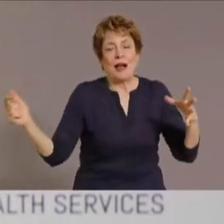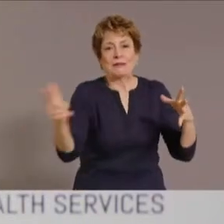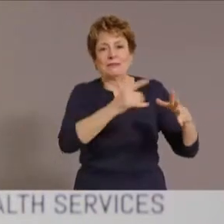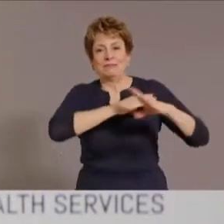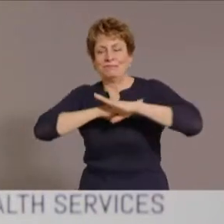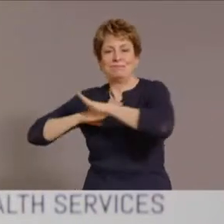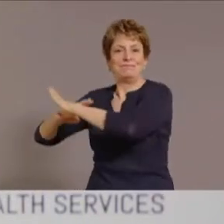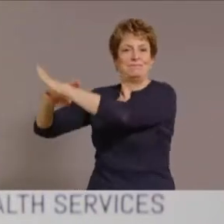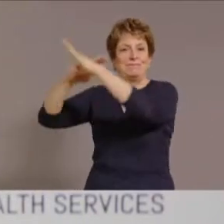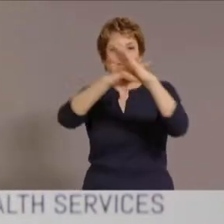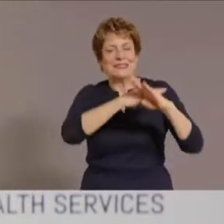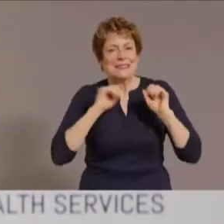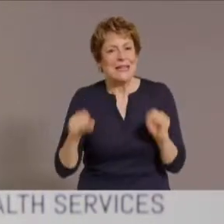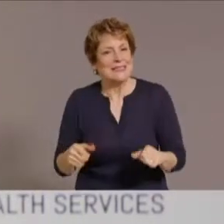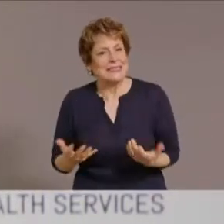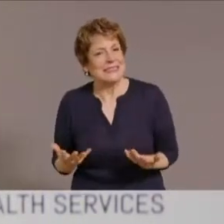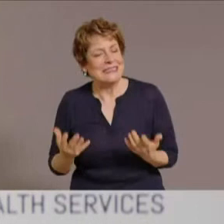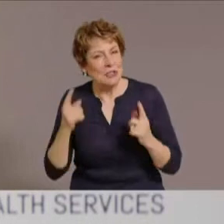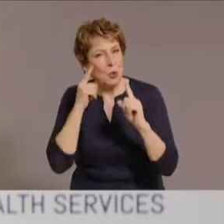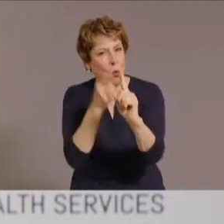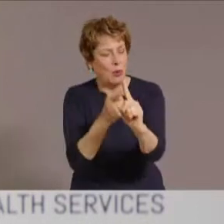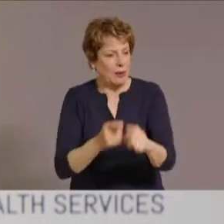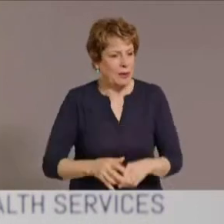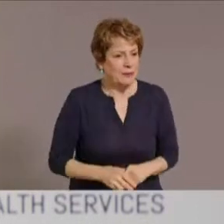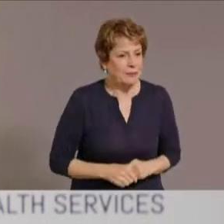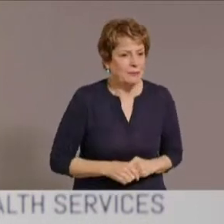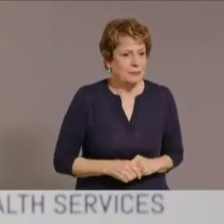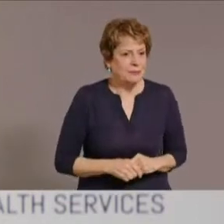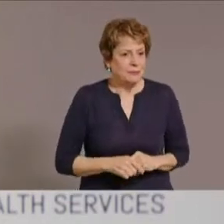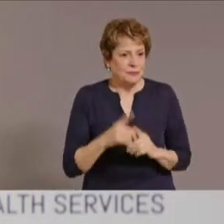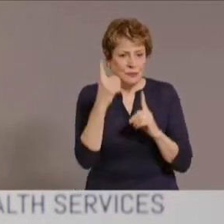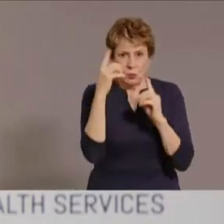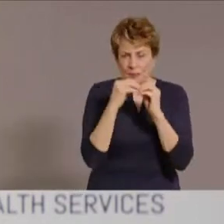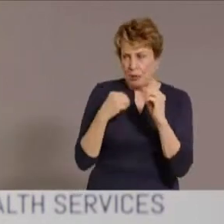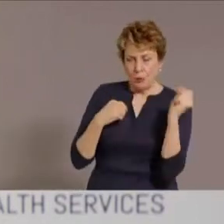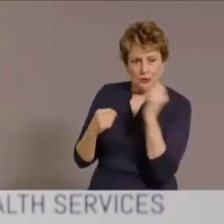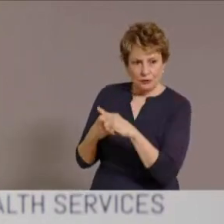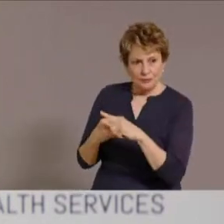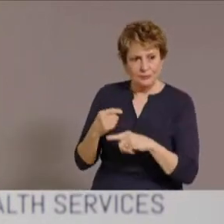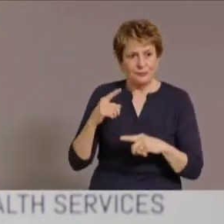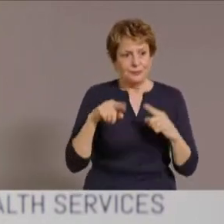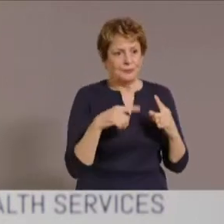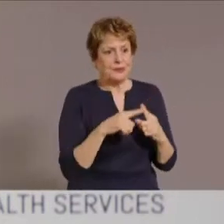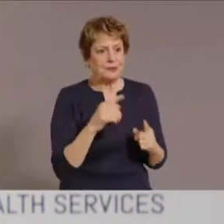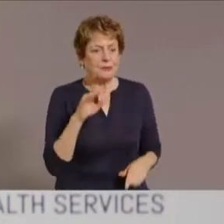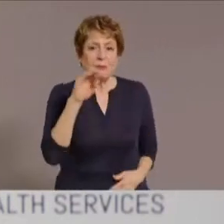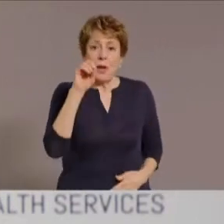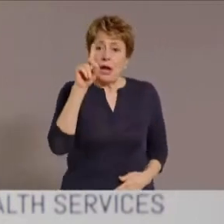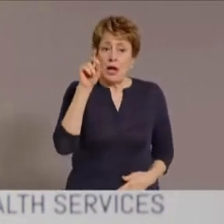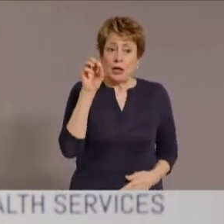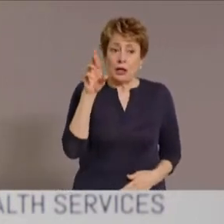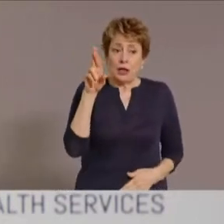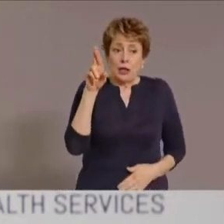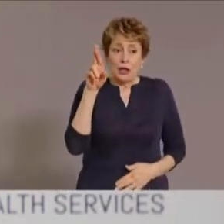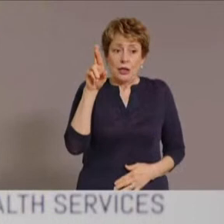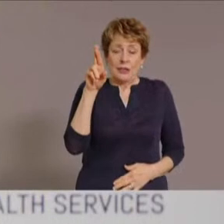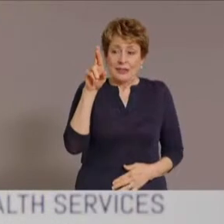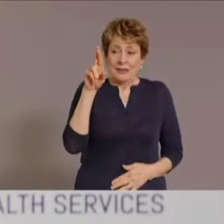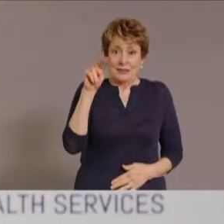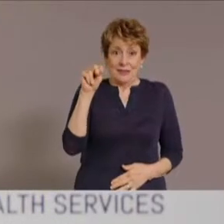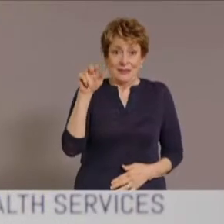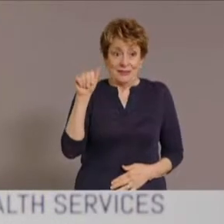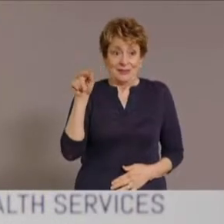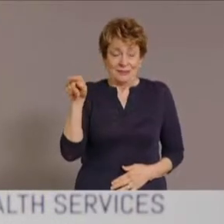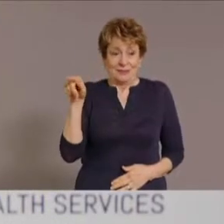clinics. So that's going to be an important part to reach communities. Can you talk a little bit about how those work, where they'll be, and who they'll be targeting?